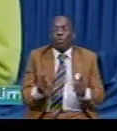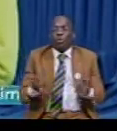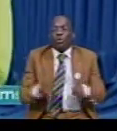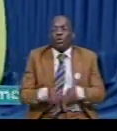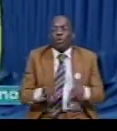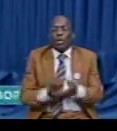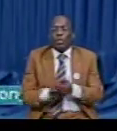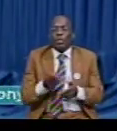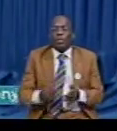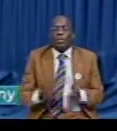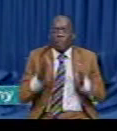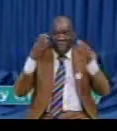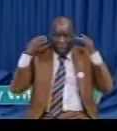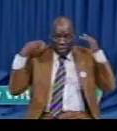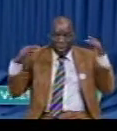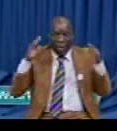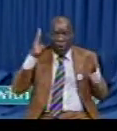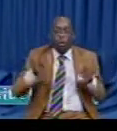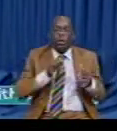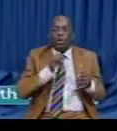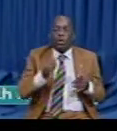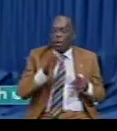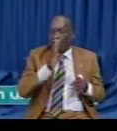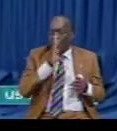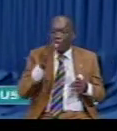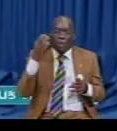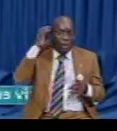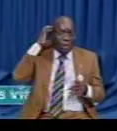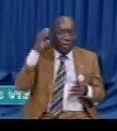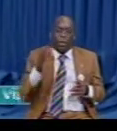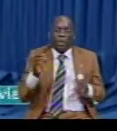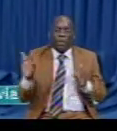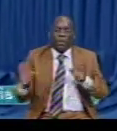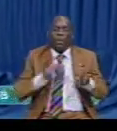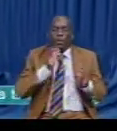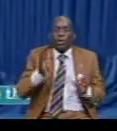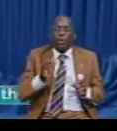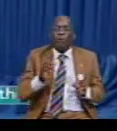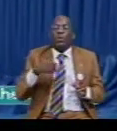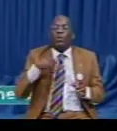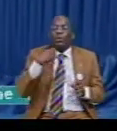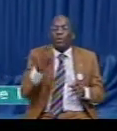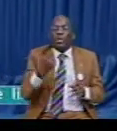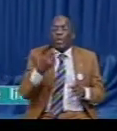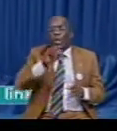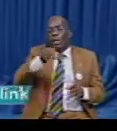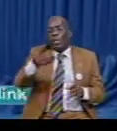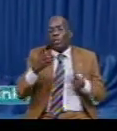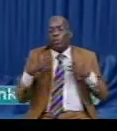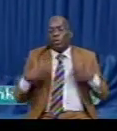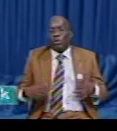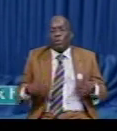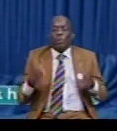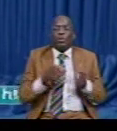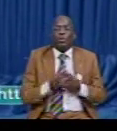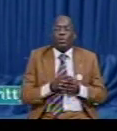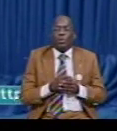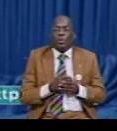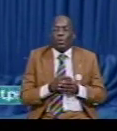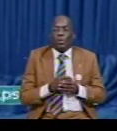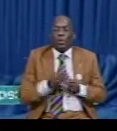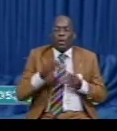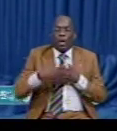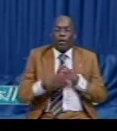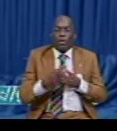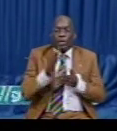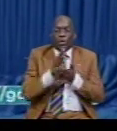obvious. And it has been giving me so much concern, but I didn't tell anybody. I didn't tell my parents, I didn't tell anybody. So after some